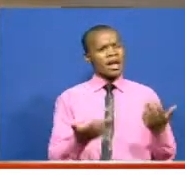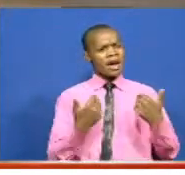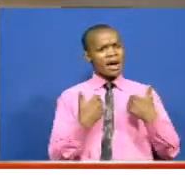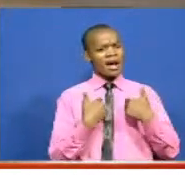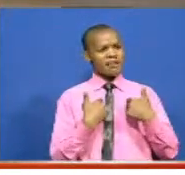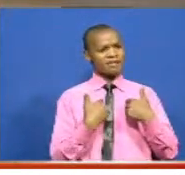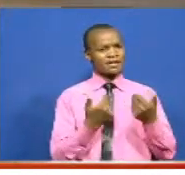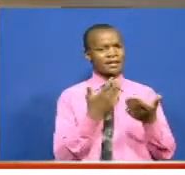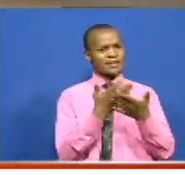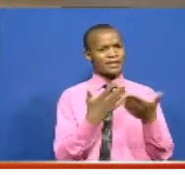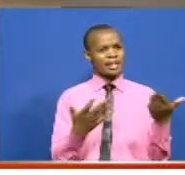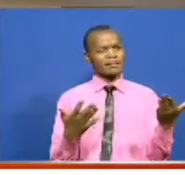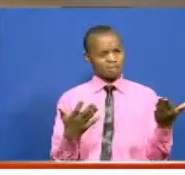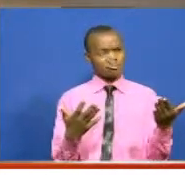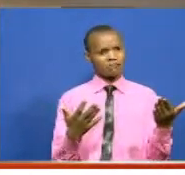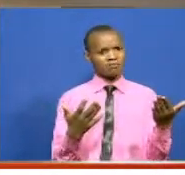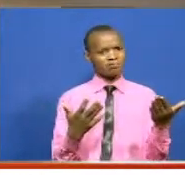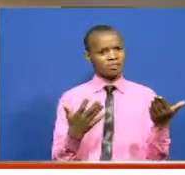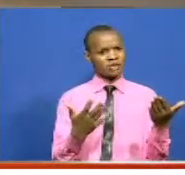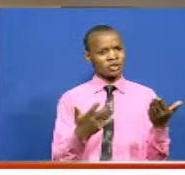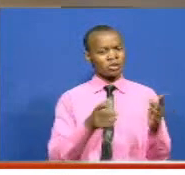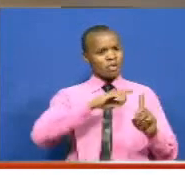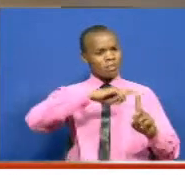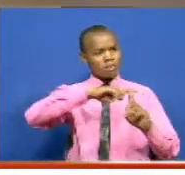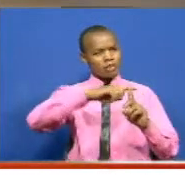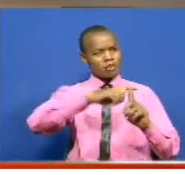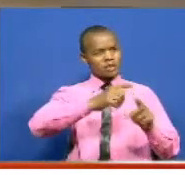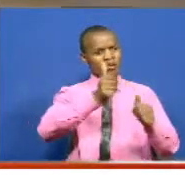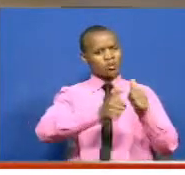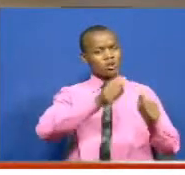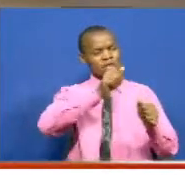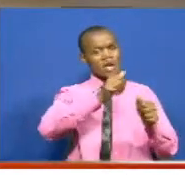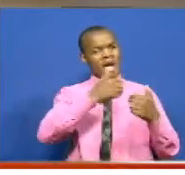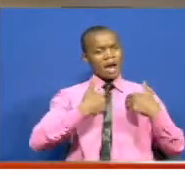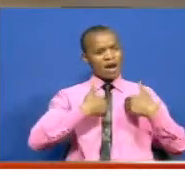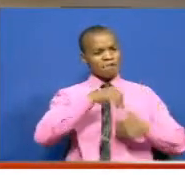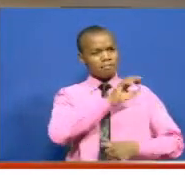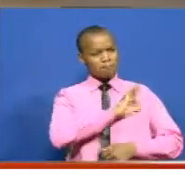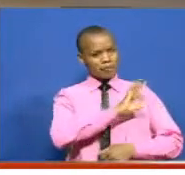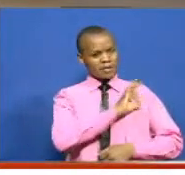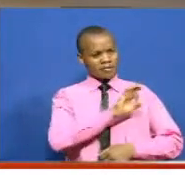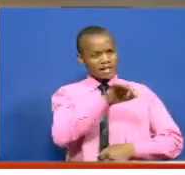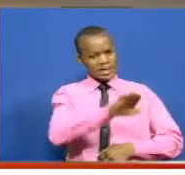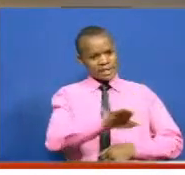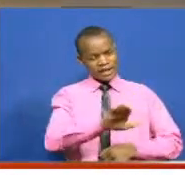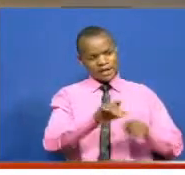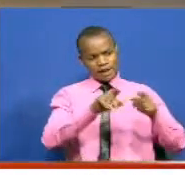that is bringing a beautiful promise for that region? Well, look,